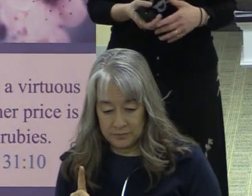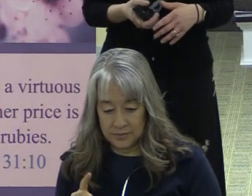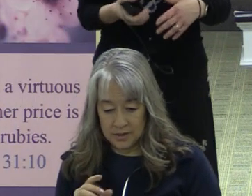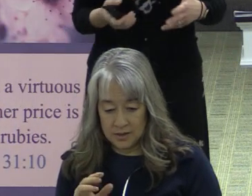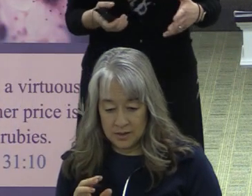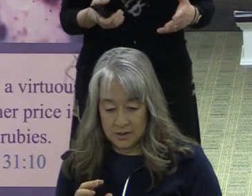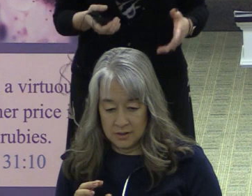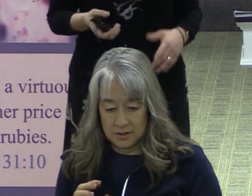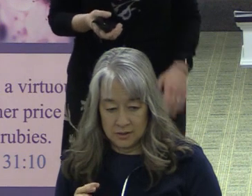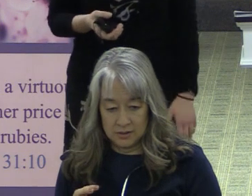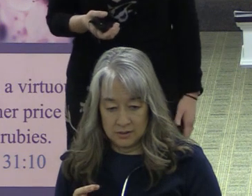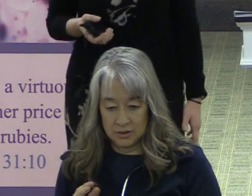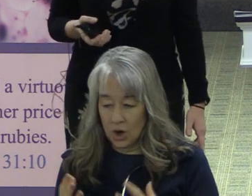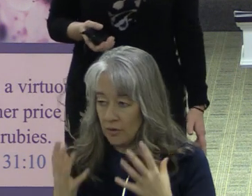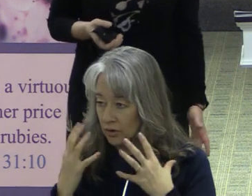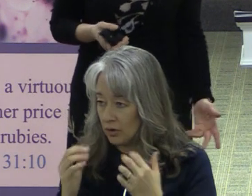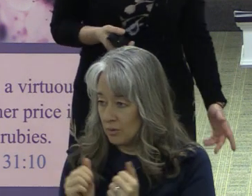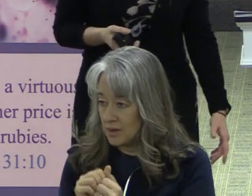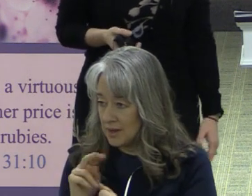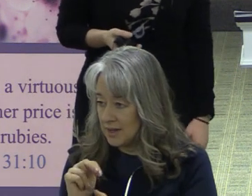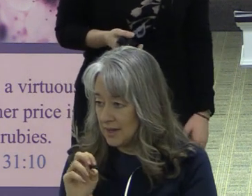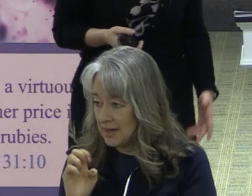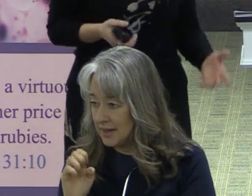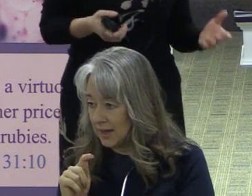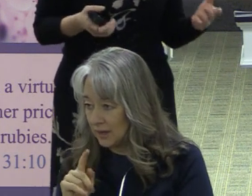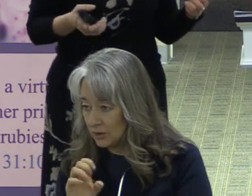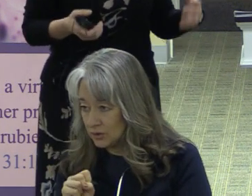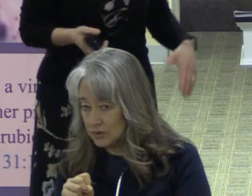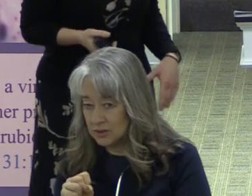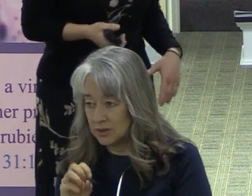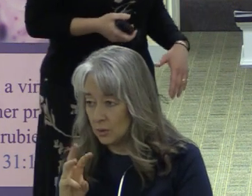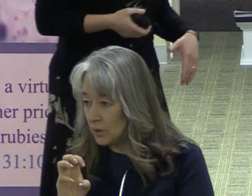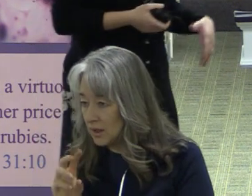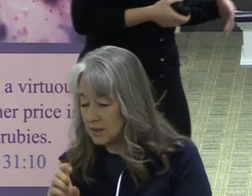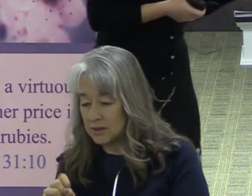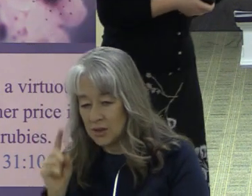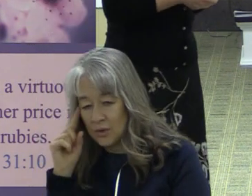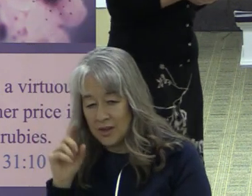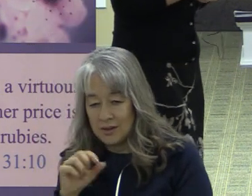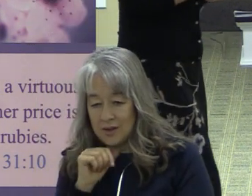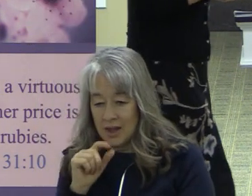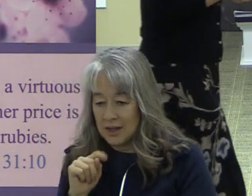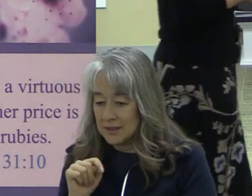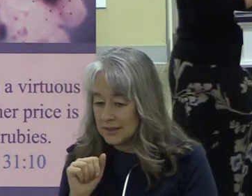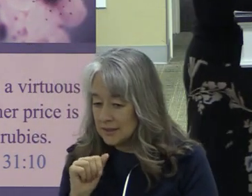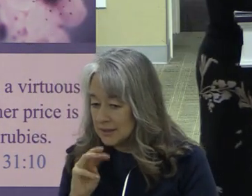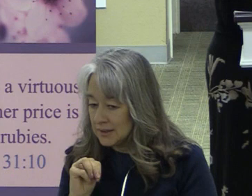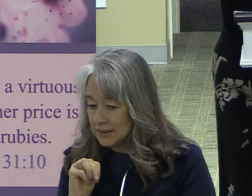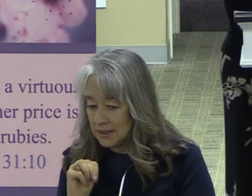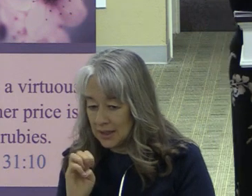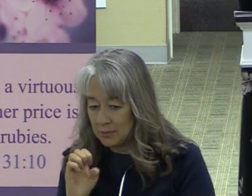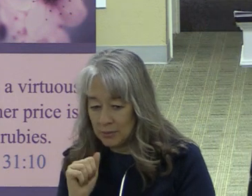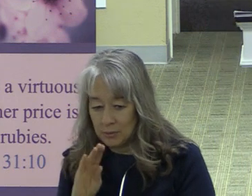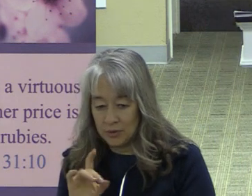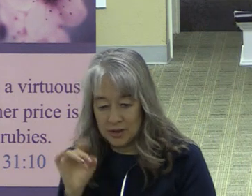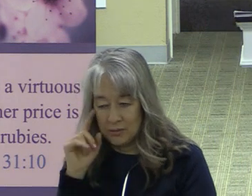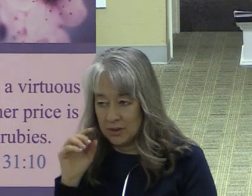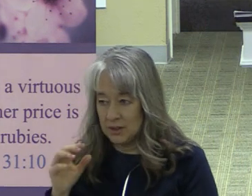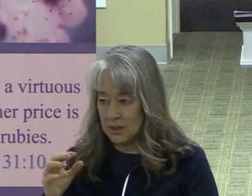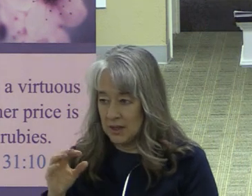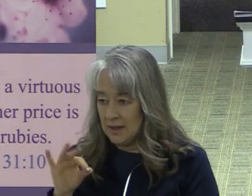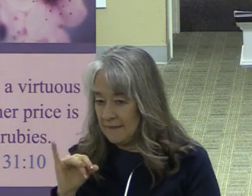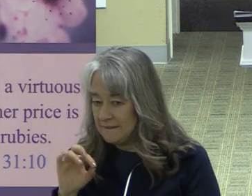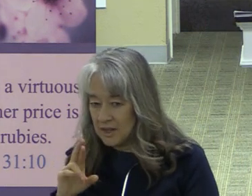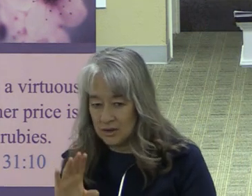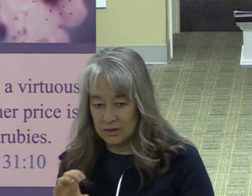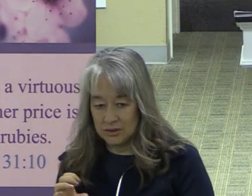grown over with nettles and thorns. And when we think about dragons, we think of, like, untamable. We think about fierce. We think about